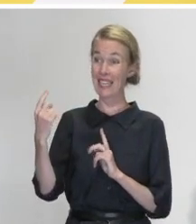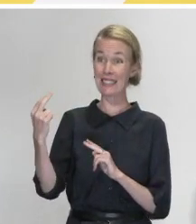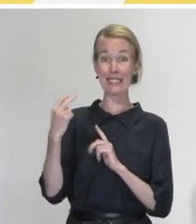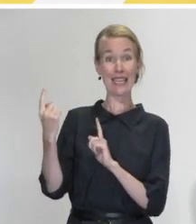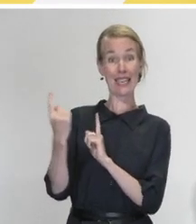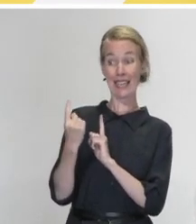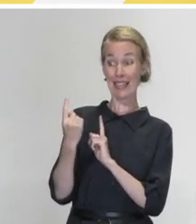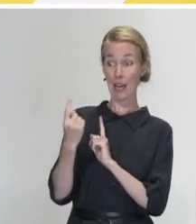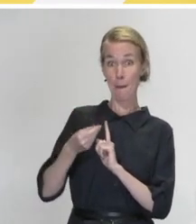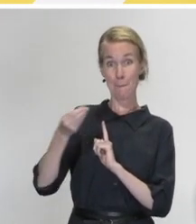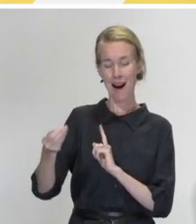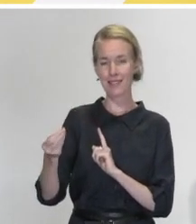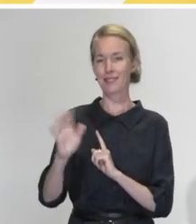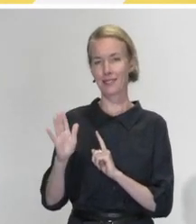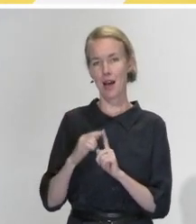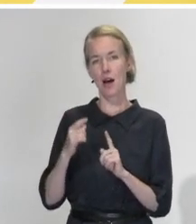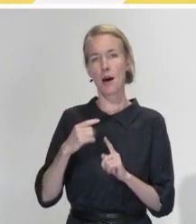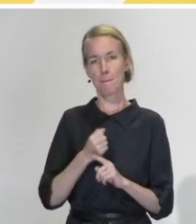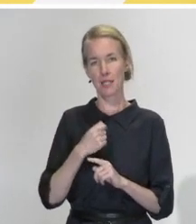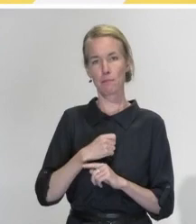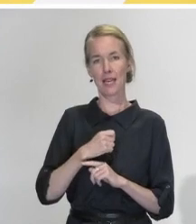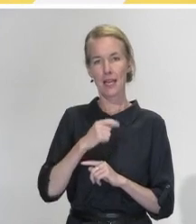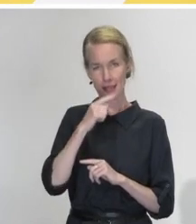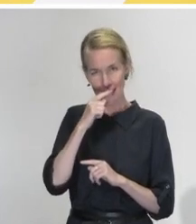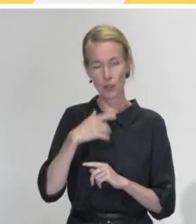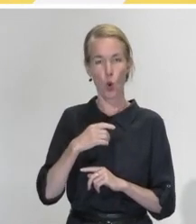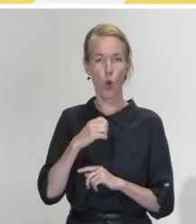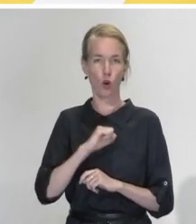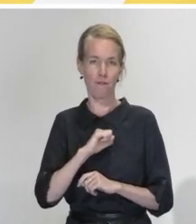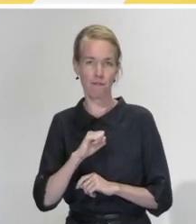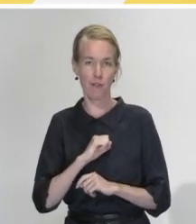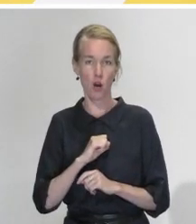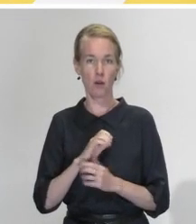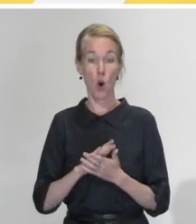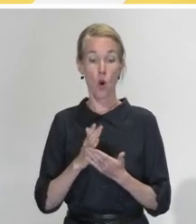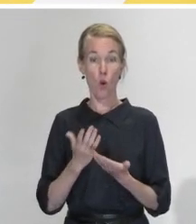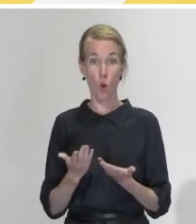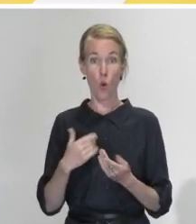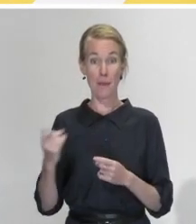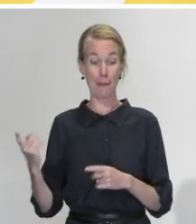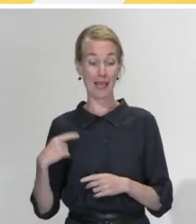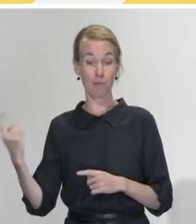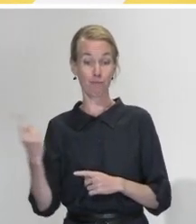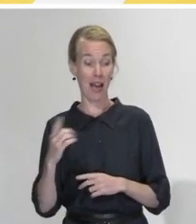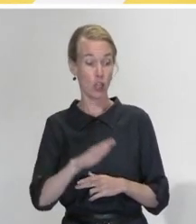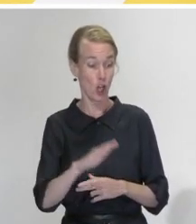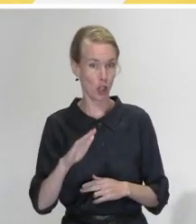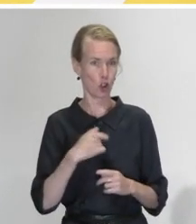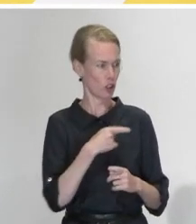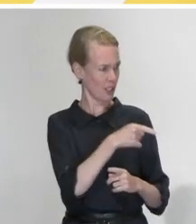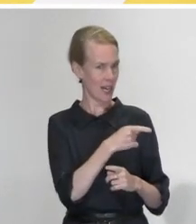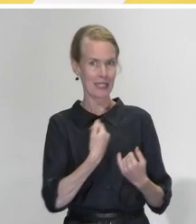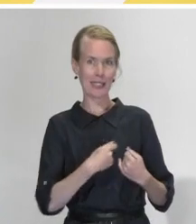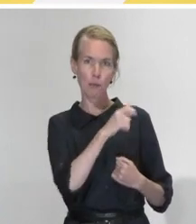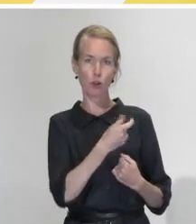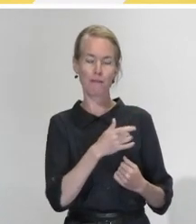surfaces. And finally, asymptomatic transmission. So an asymptomatic laboratory-confirmed case is a person